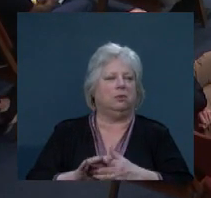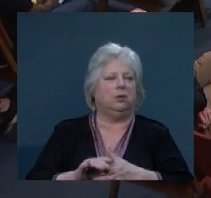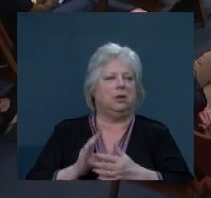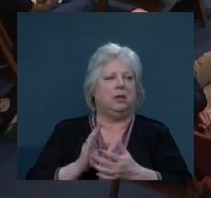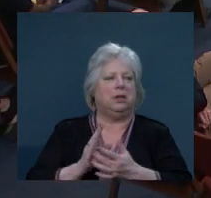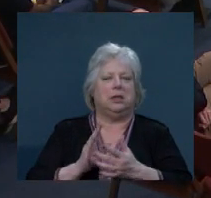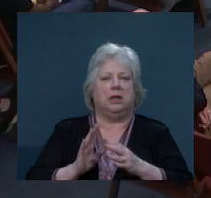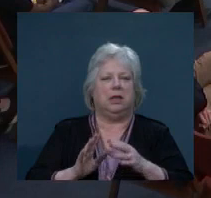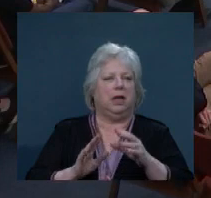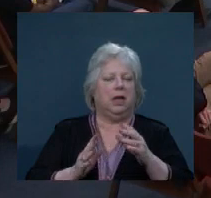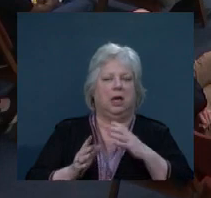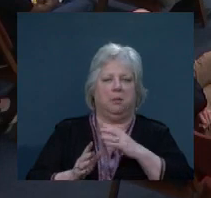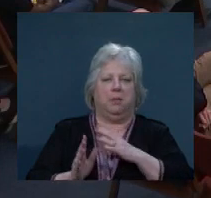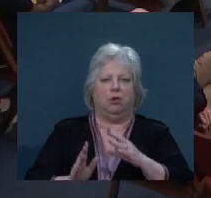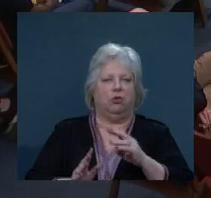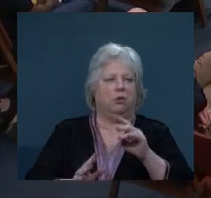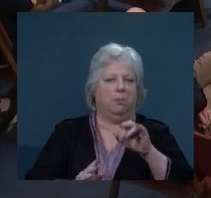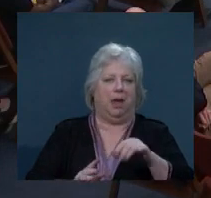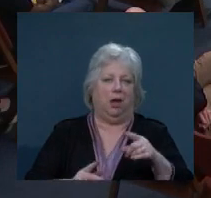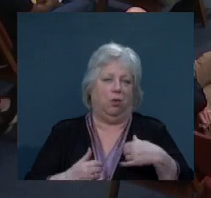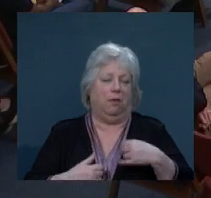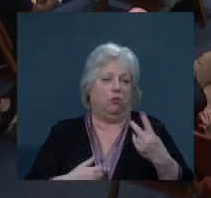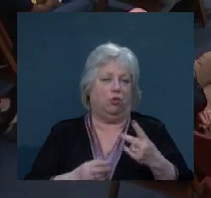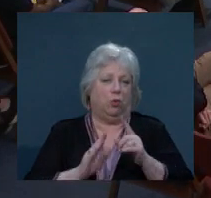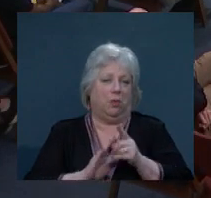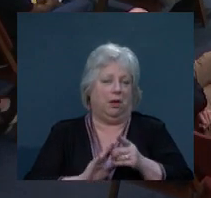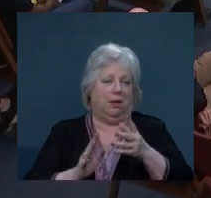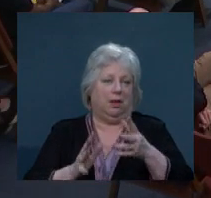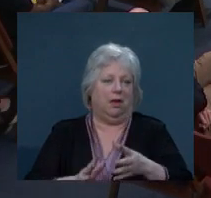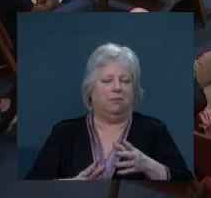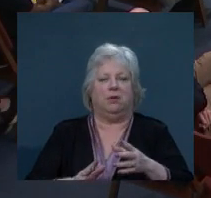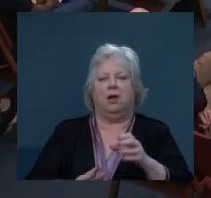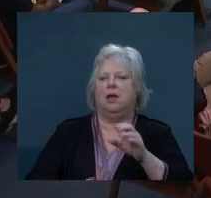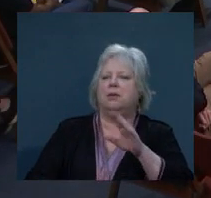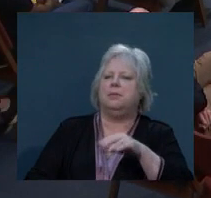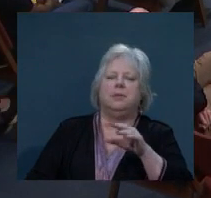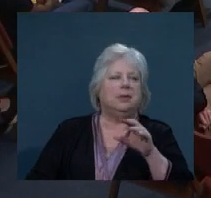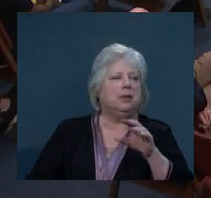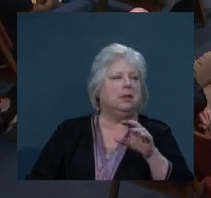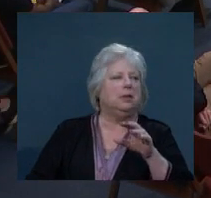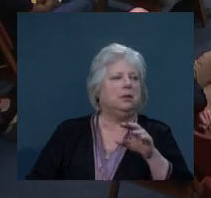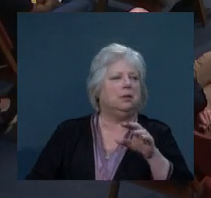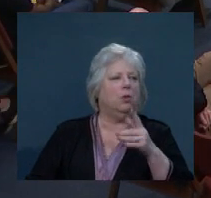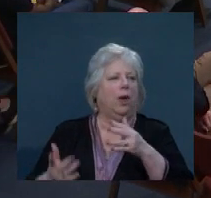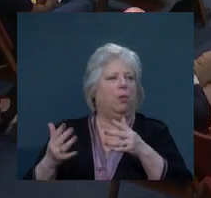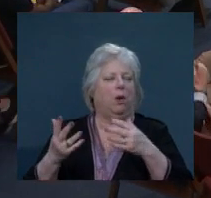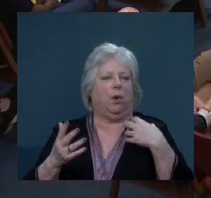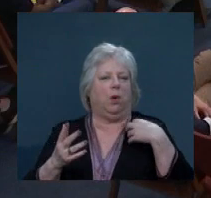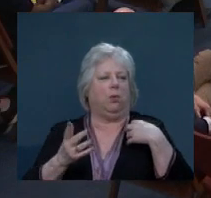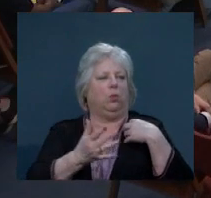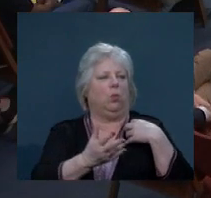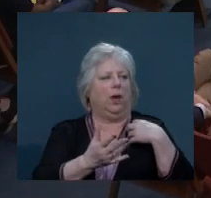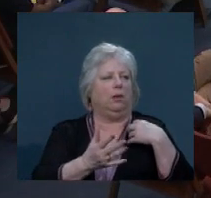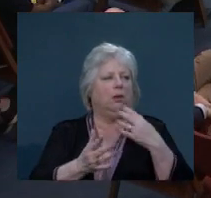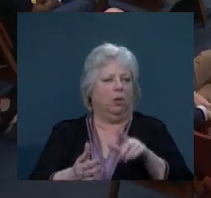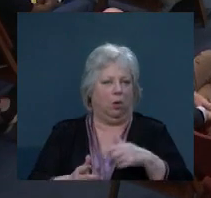but Commissioner May, you have 2 minutes left, so next. Stanley, you got a problem. Wait, Commissioner May. Go